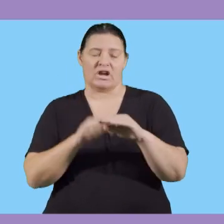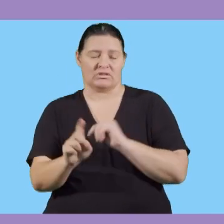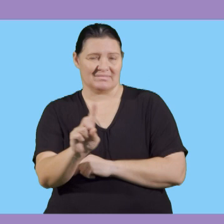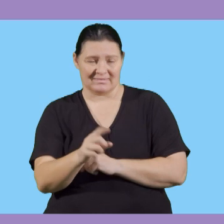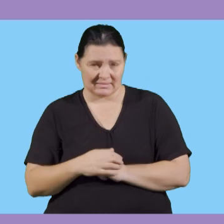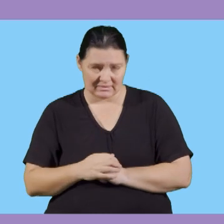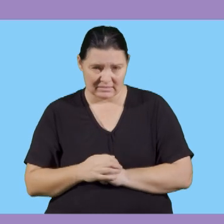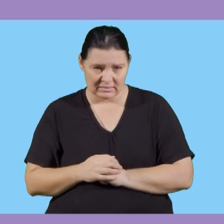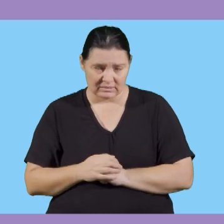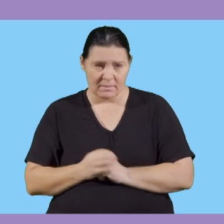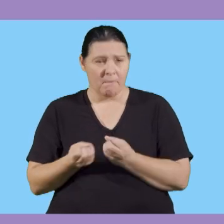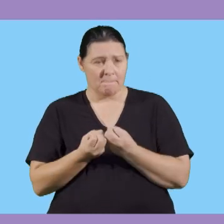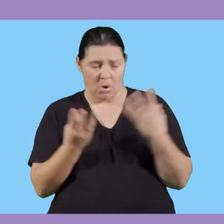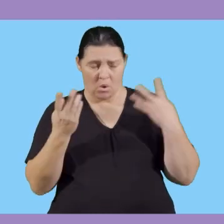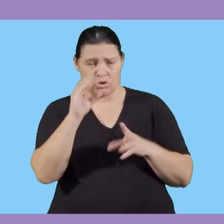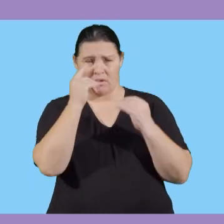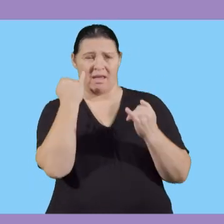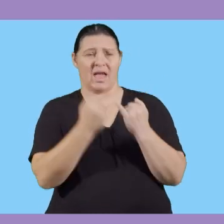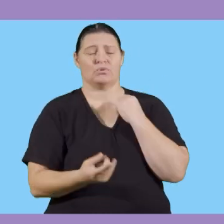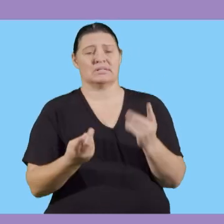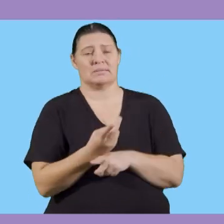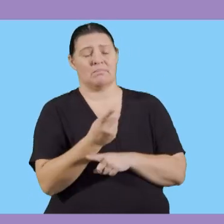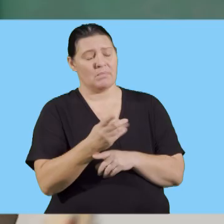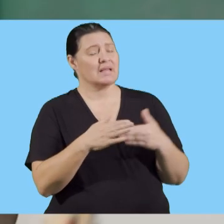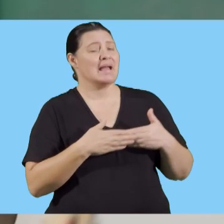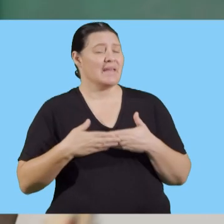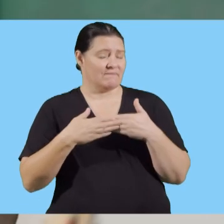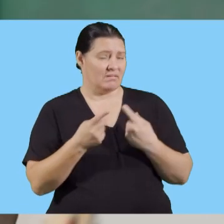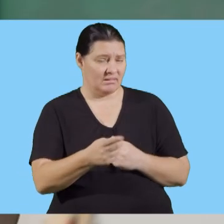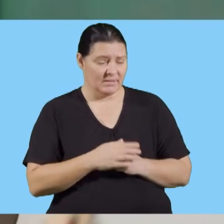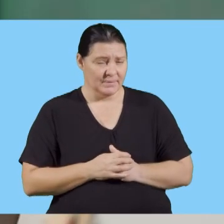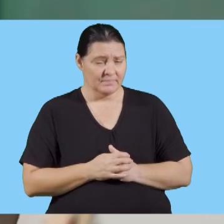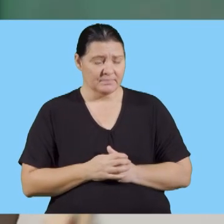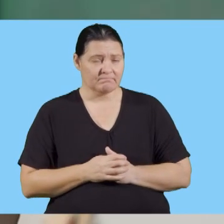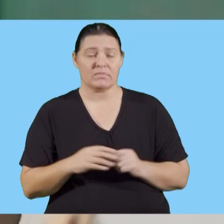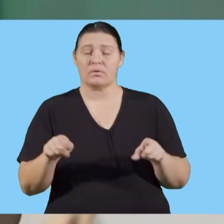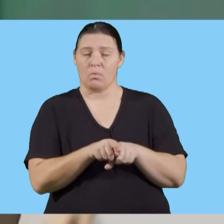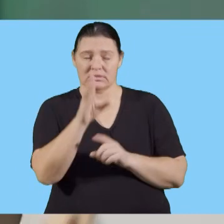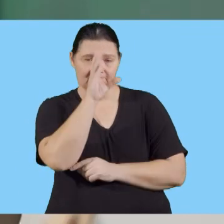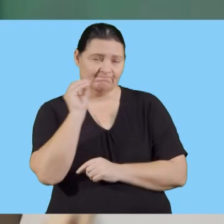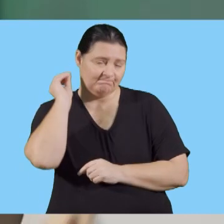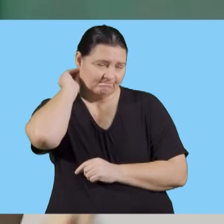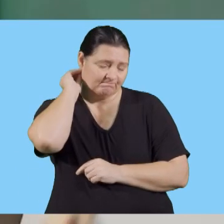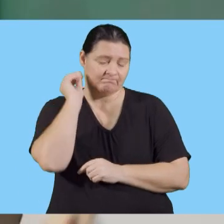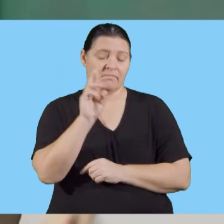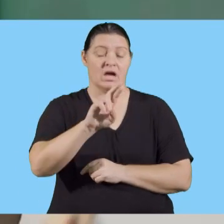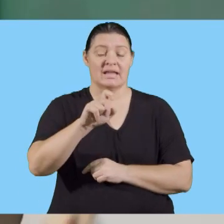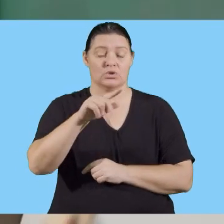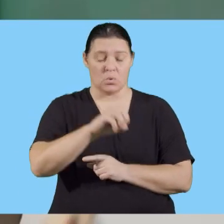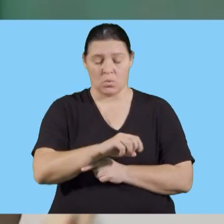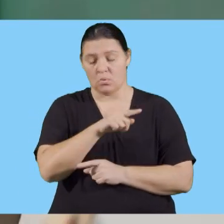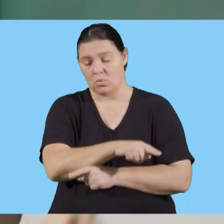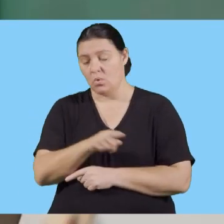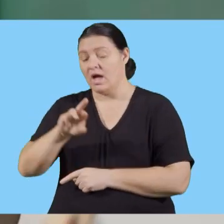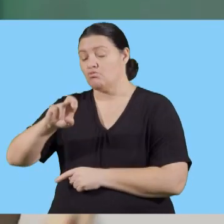fraction. So that is a common error that most learners make. So you need to be careful of that. You also need to remember that